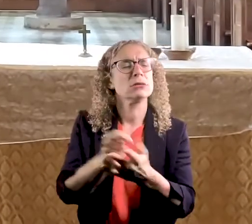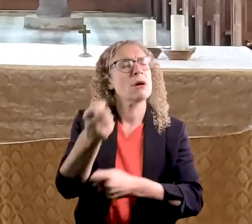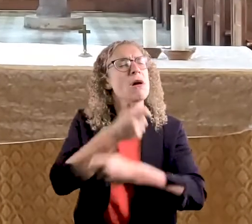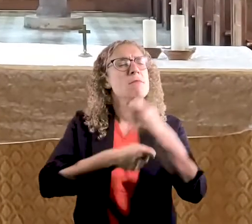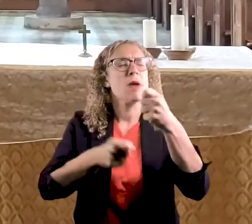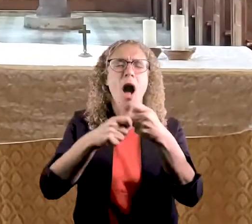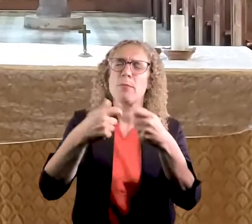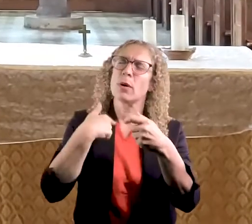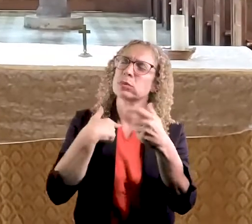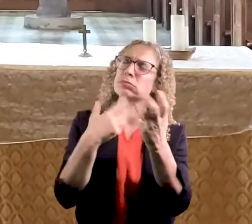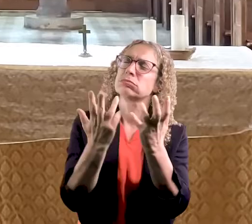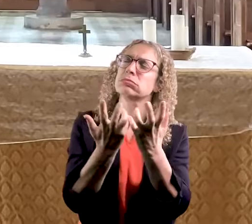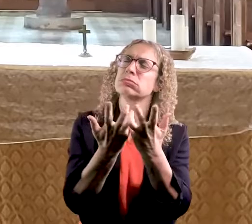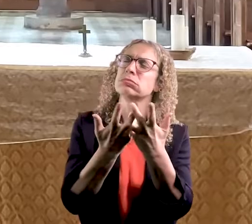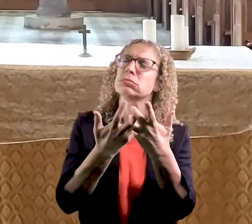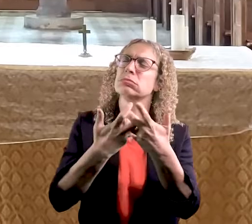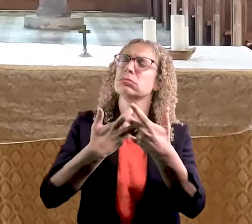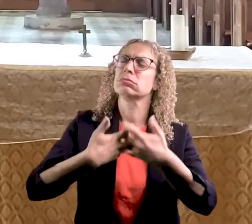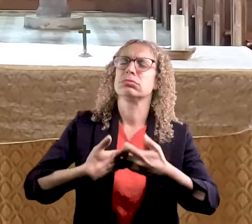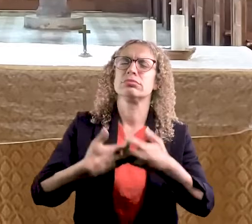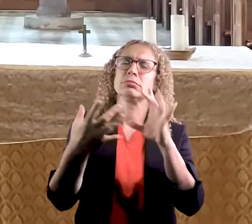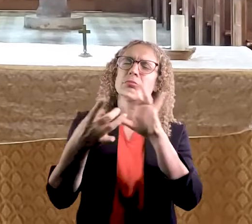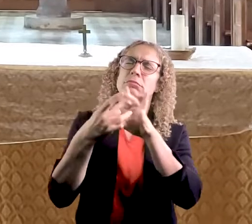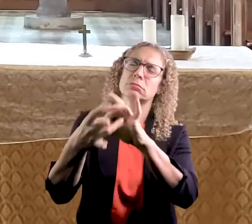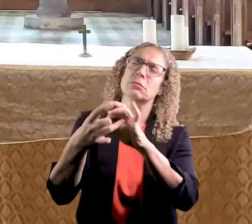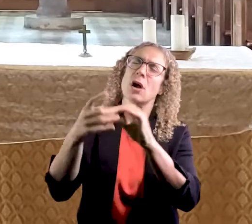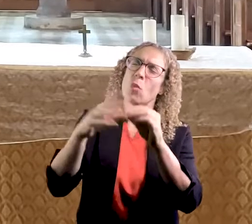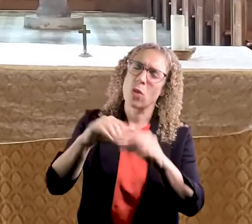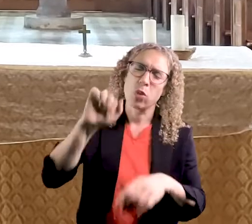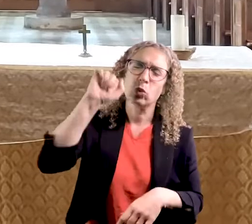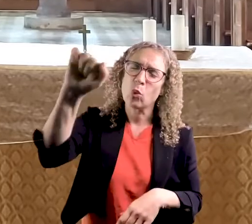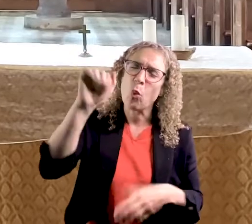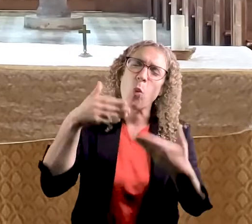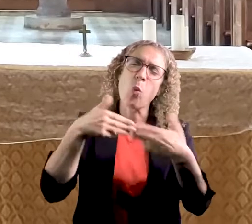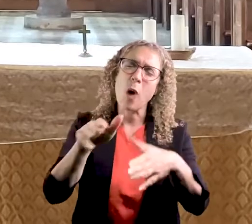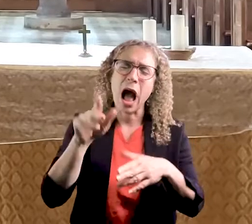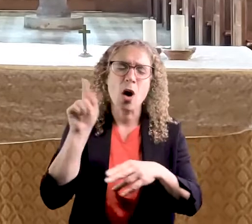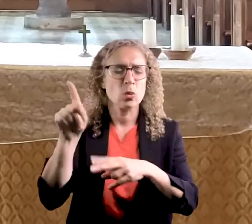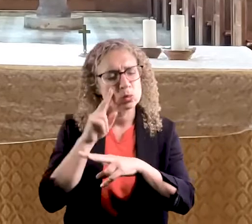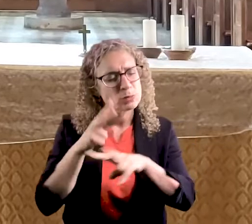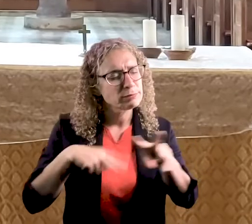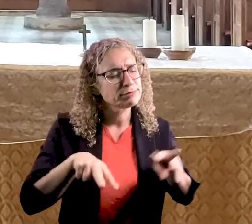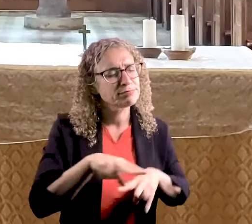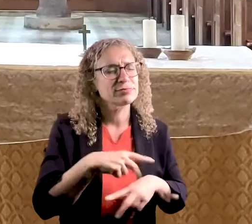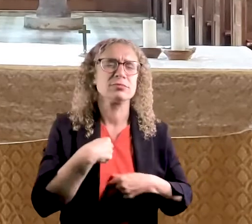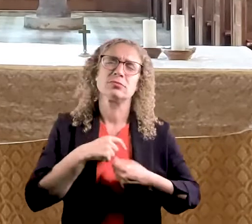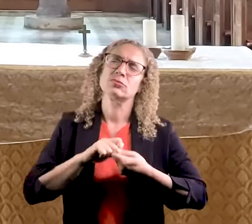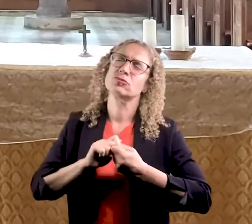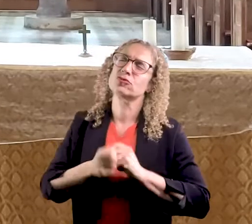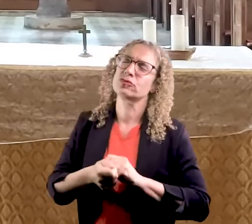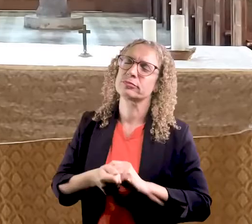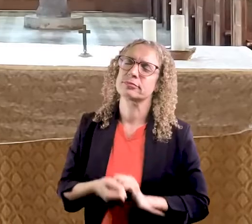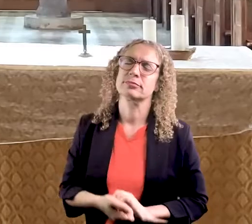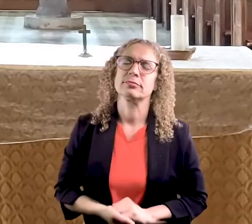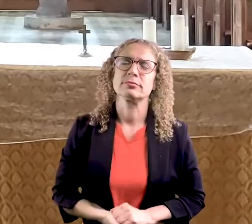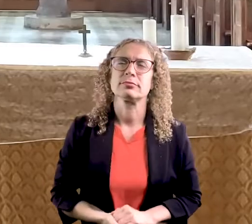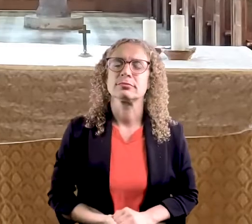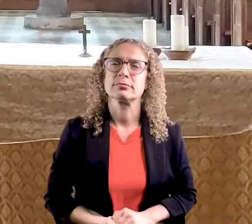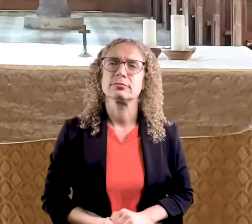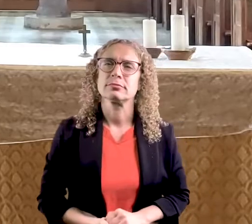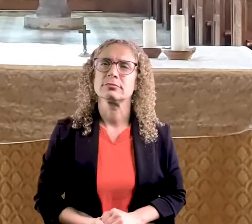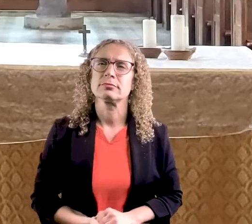may strive to align our thoughts and understanding of what you would want of us.